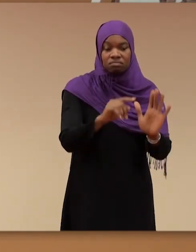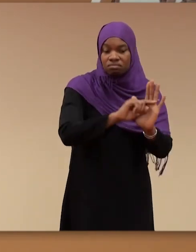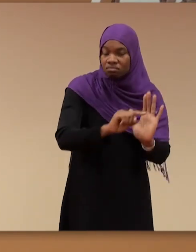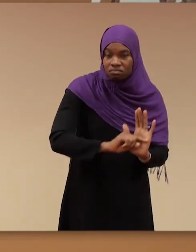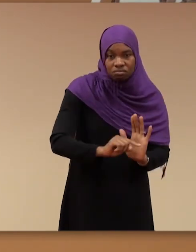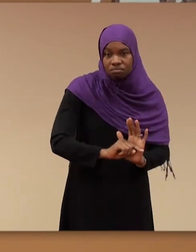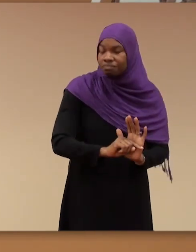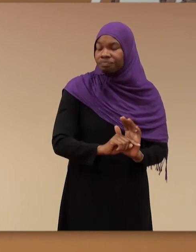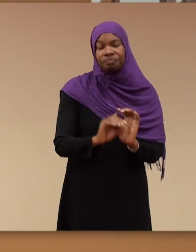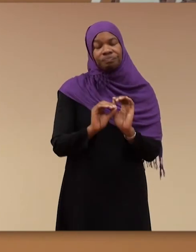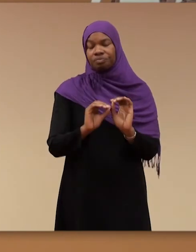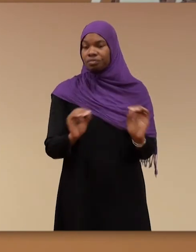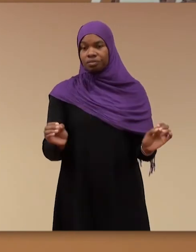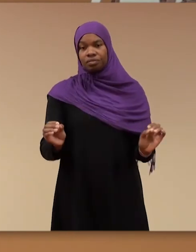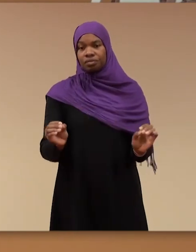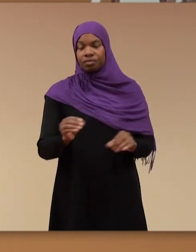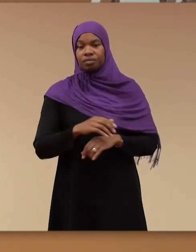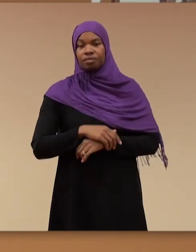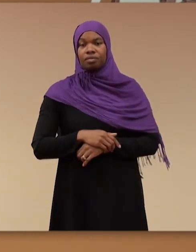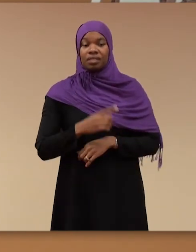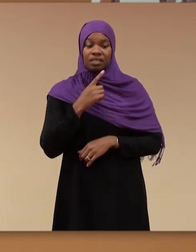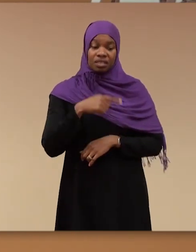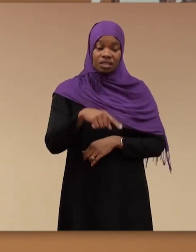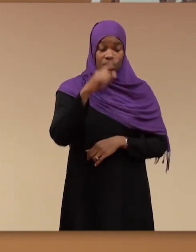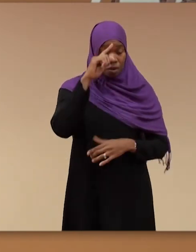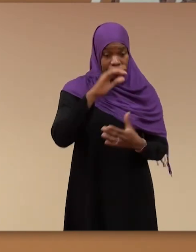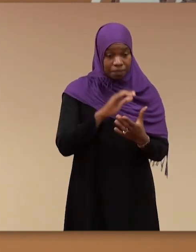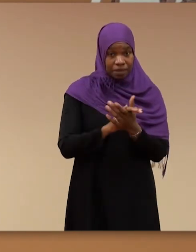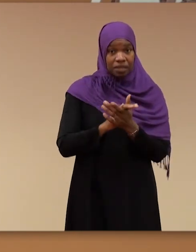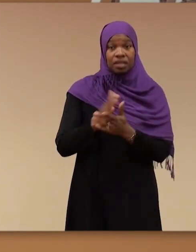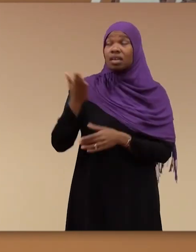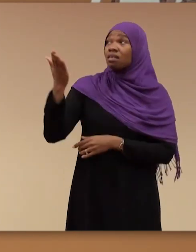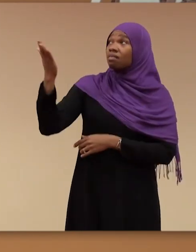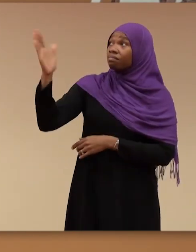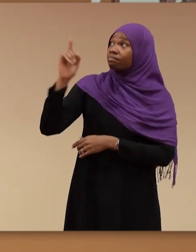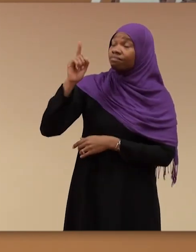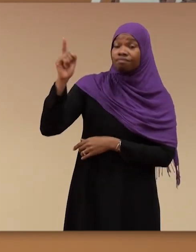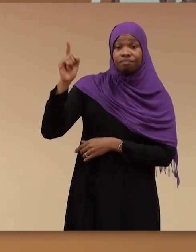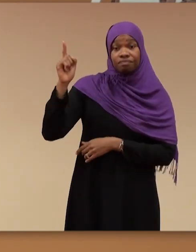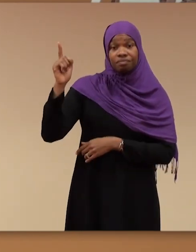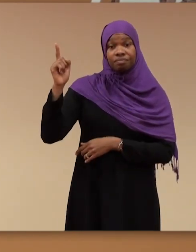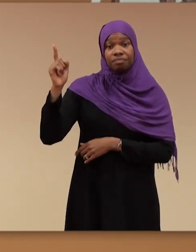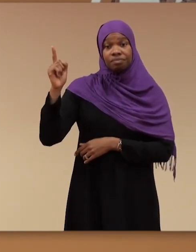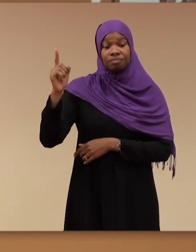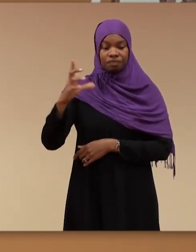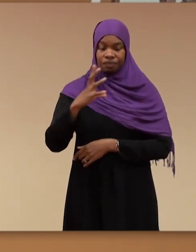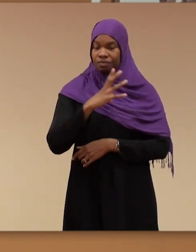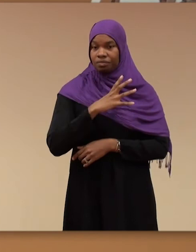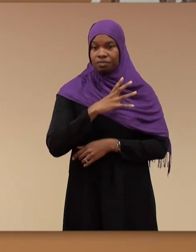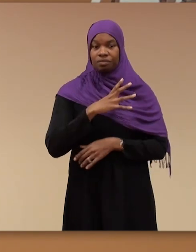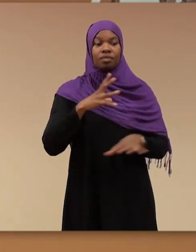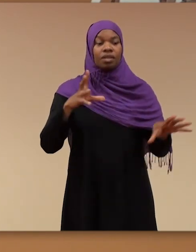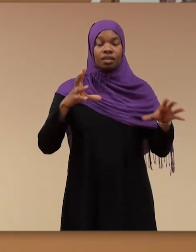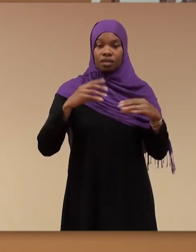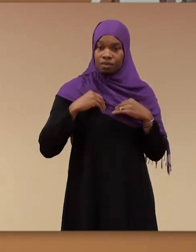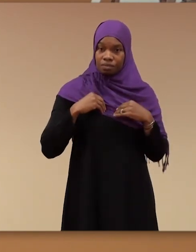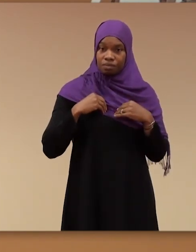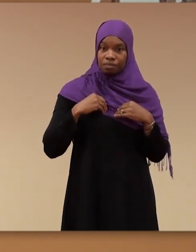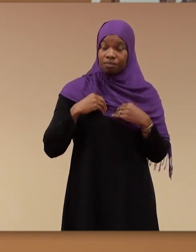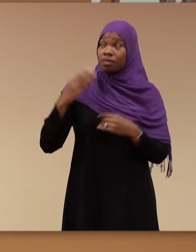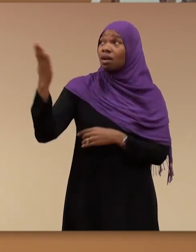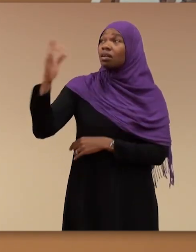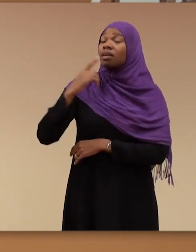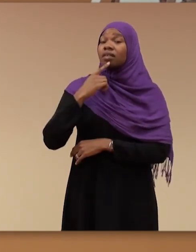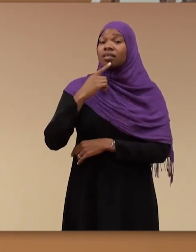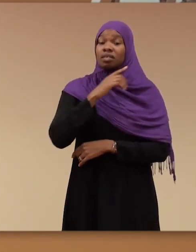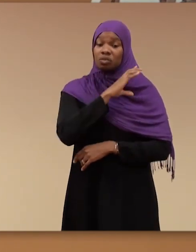they don't hurt each other and so on. And we know Allah subhanahu wa ta'ala told us that the Christian, the Jews,